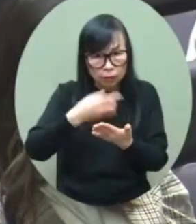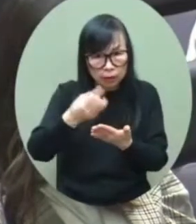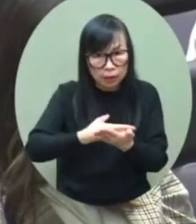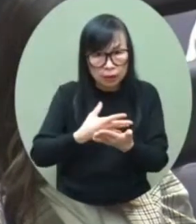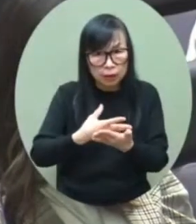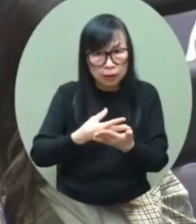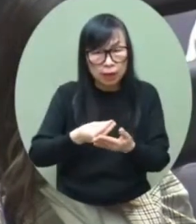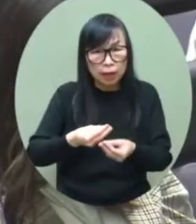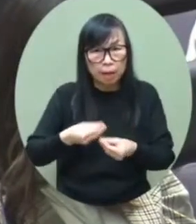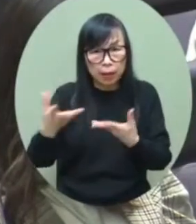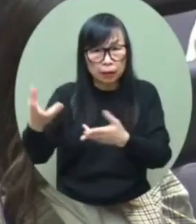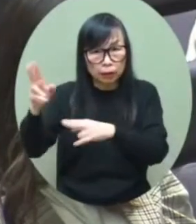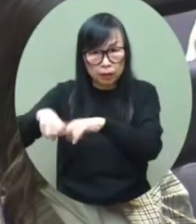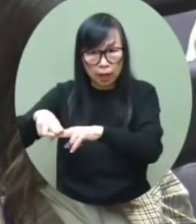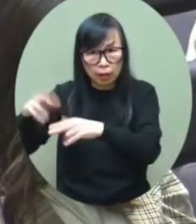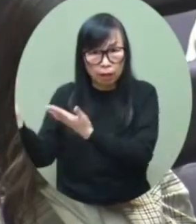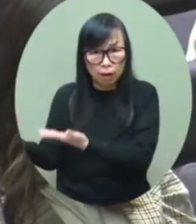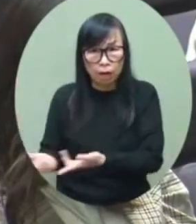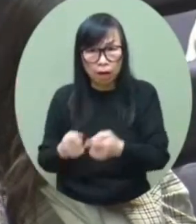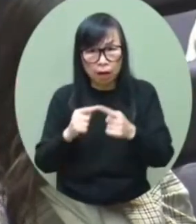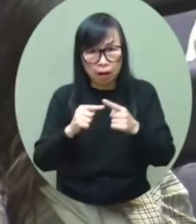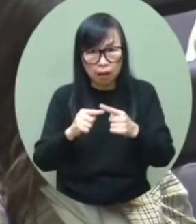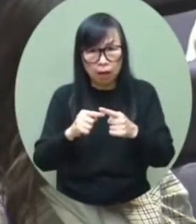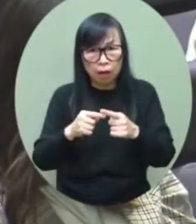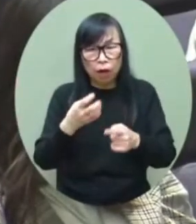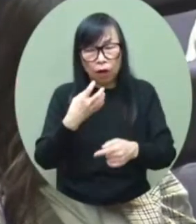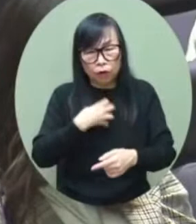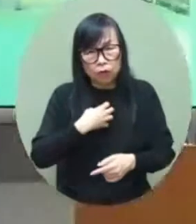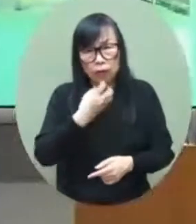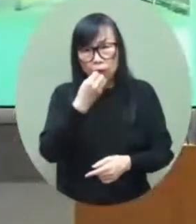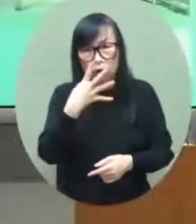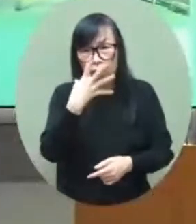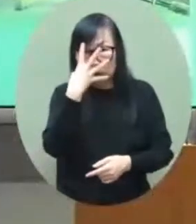to attract mainland travelers in particular?